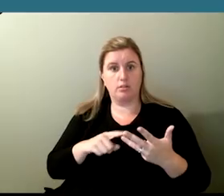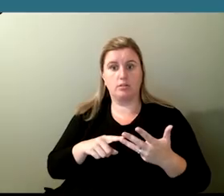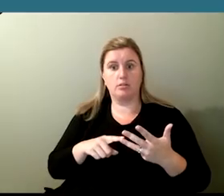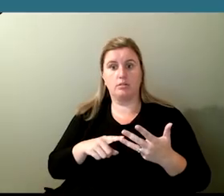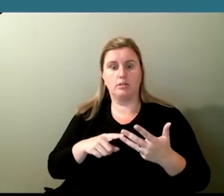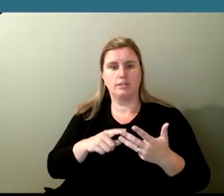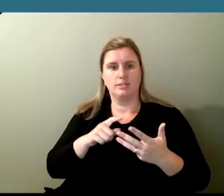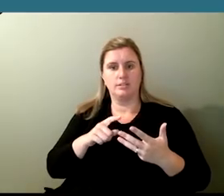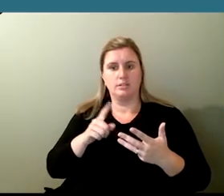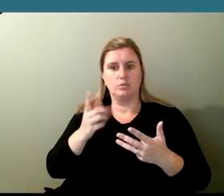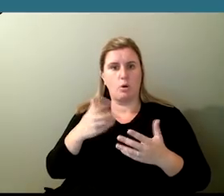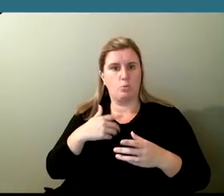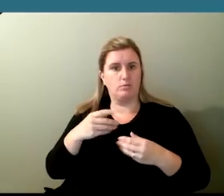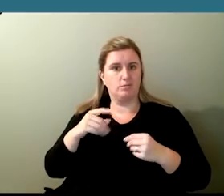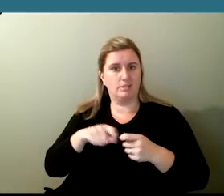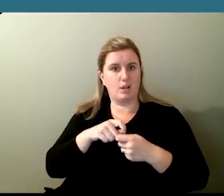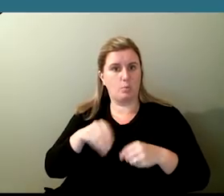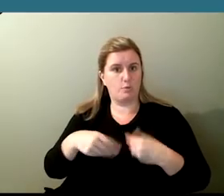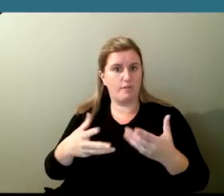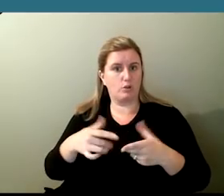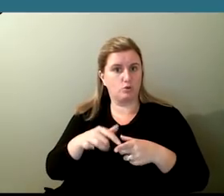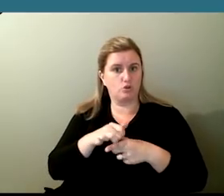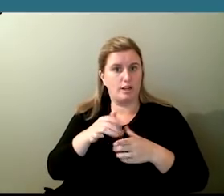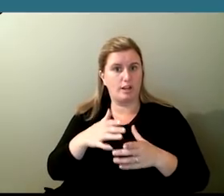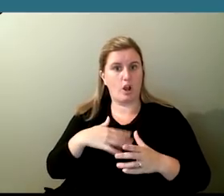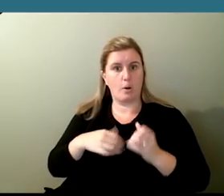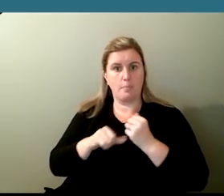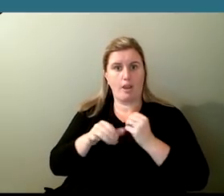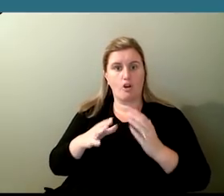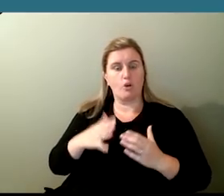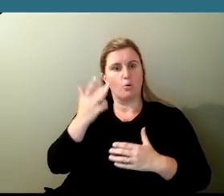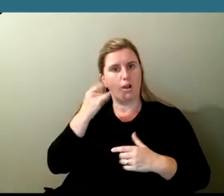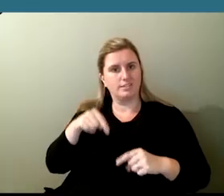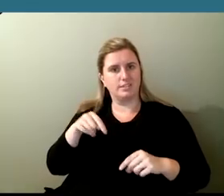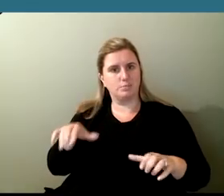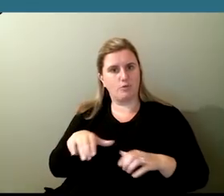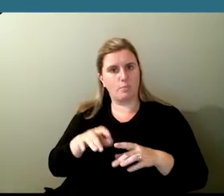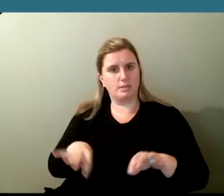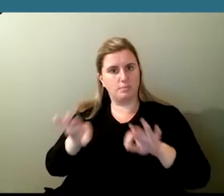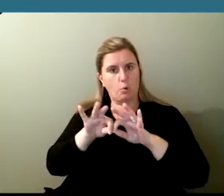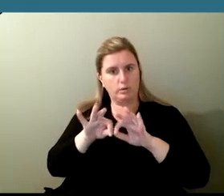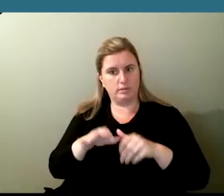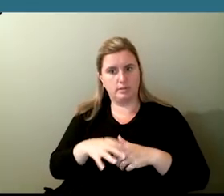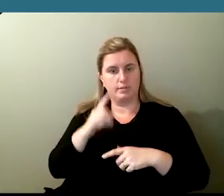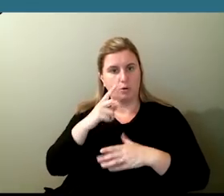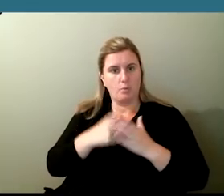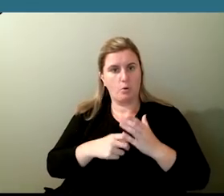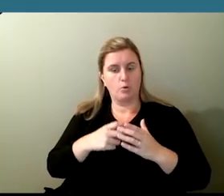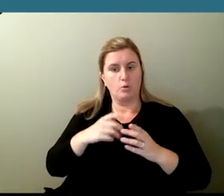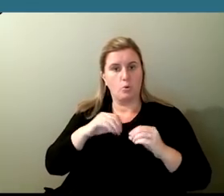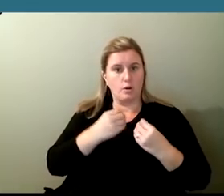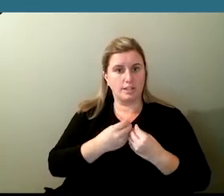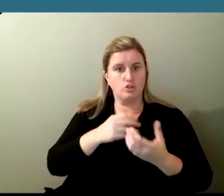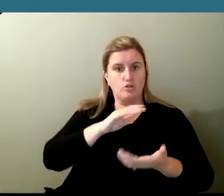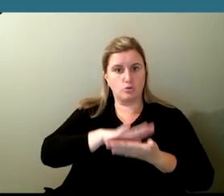exactly what we're going to provide to the trainee, to our peer educators. Why is this performance important for both the organization, the